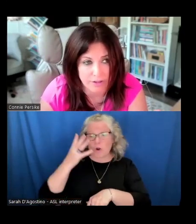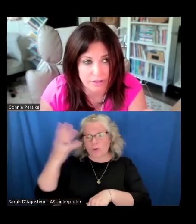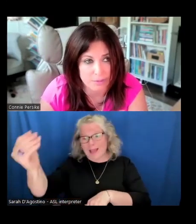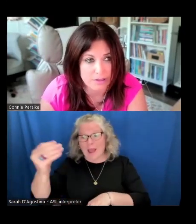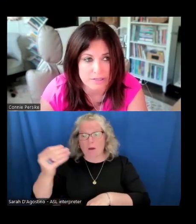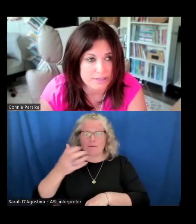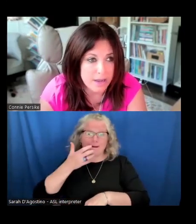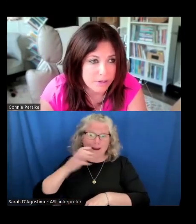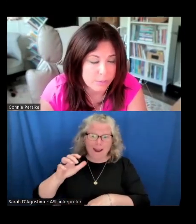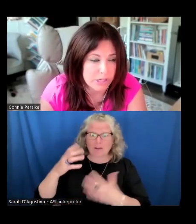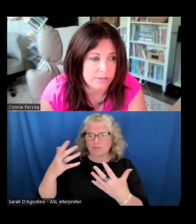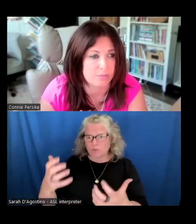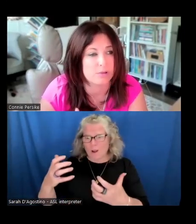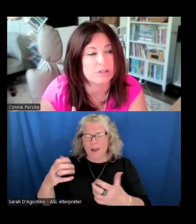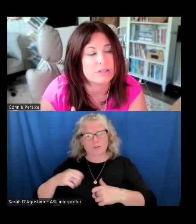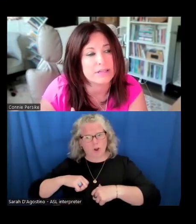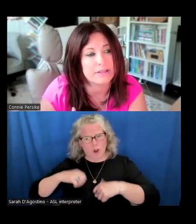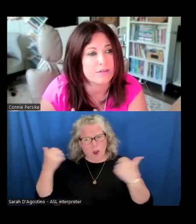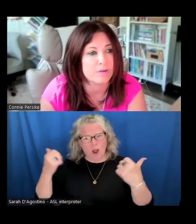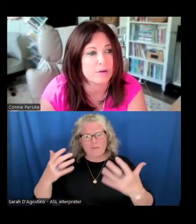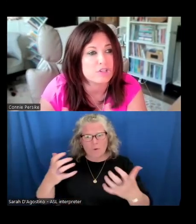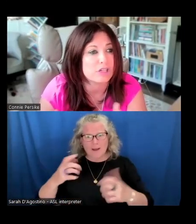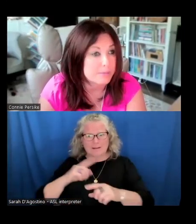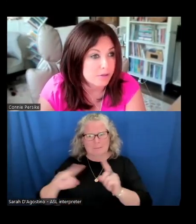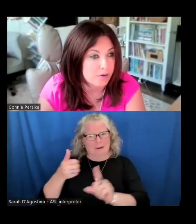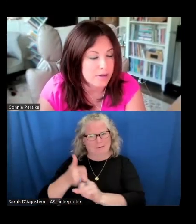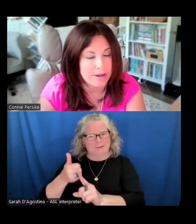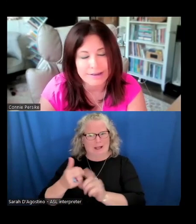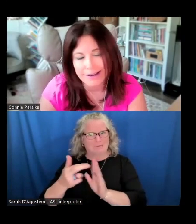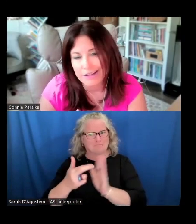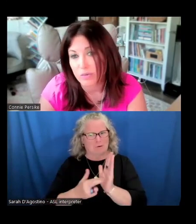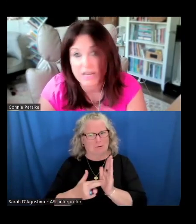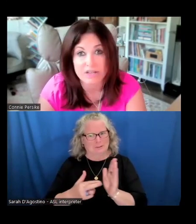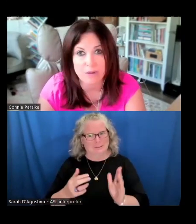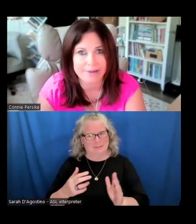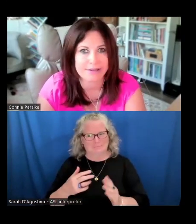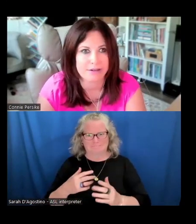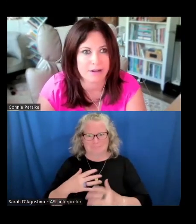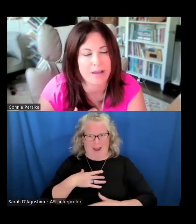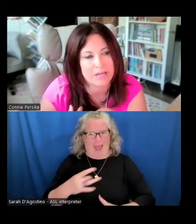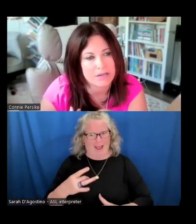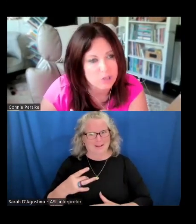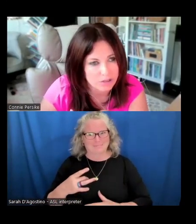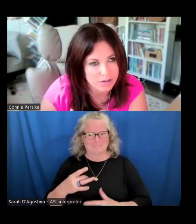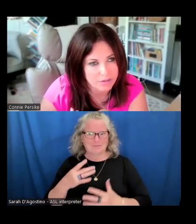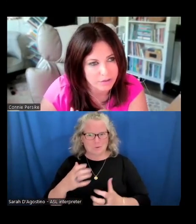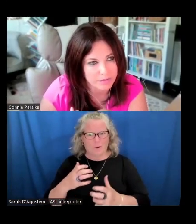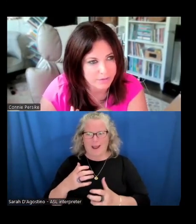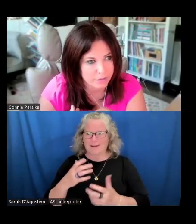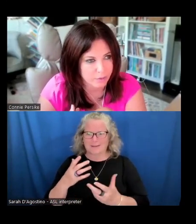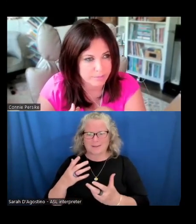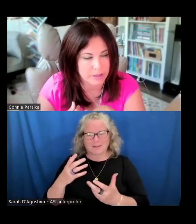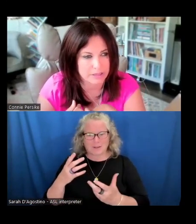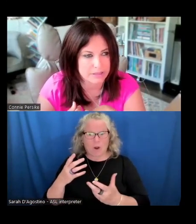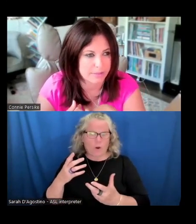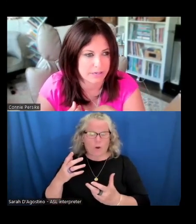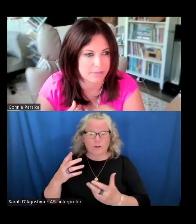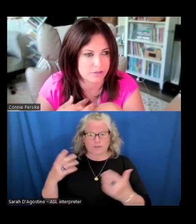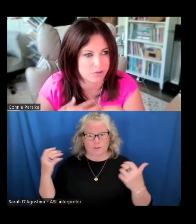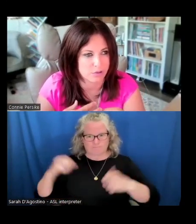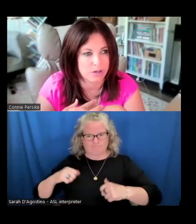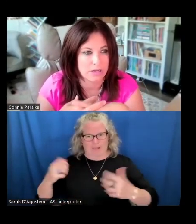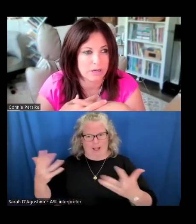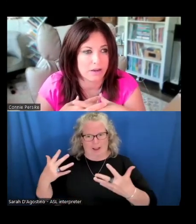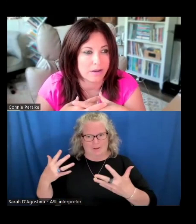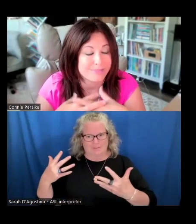rule follower, does not want to break the rules, and therefore she keeps her coat on. So we had to write it in an accommodation of her 504 plan to be